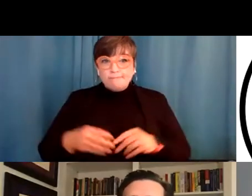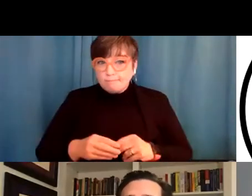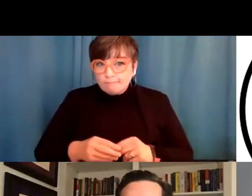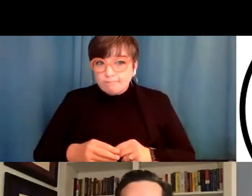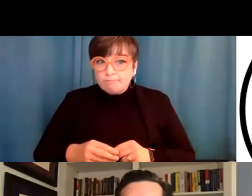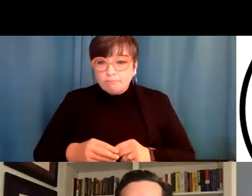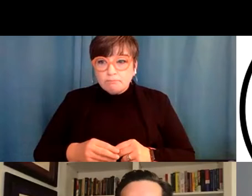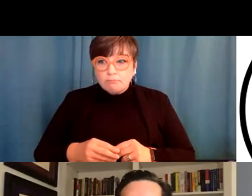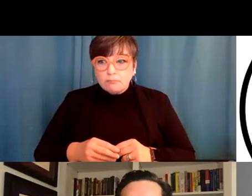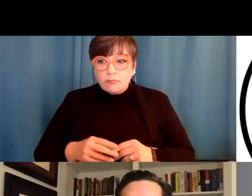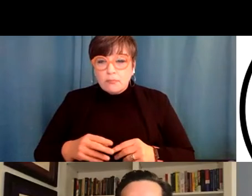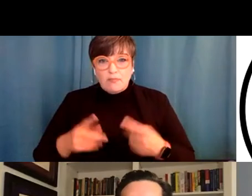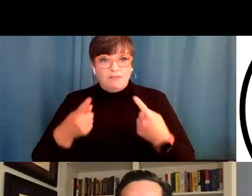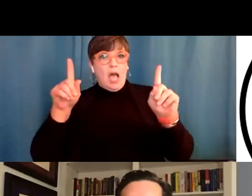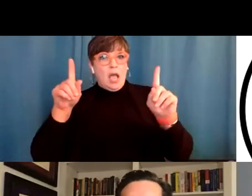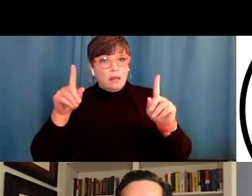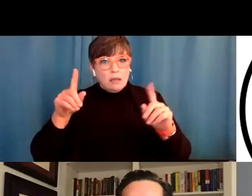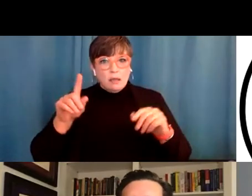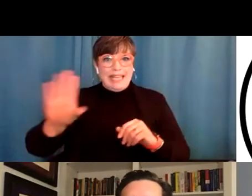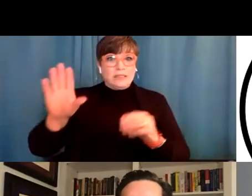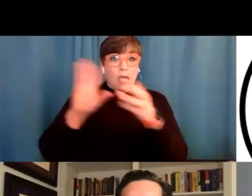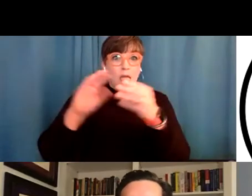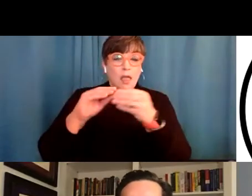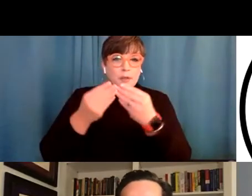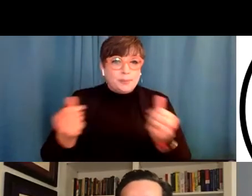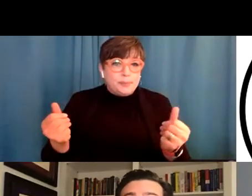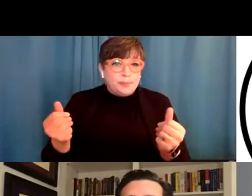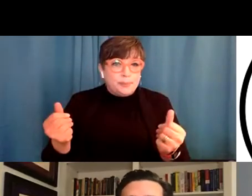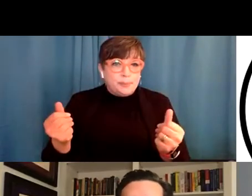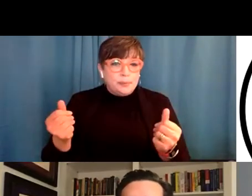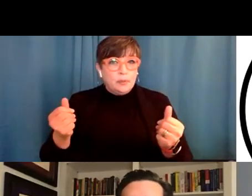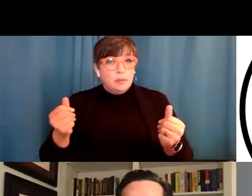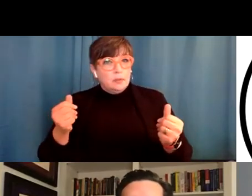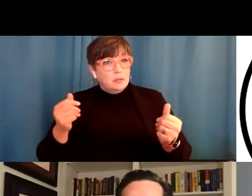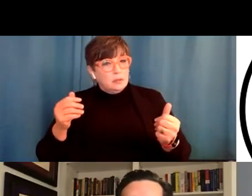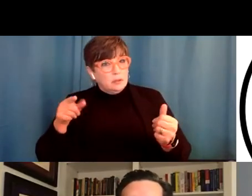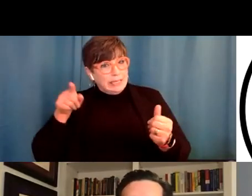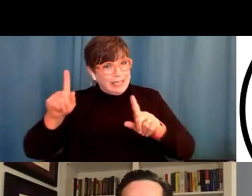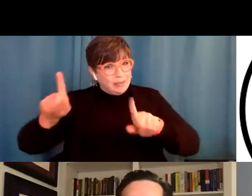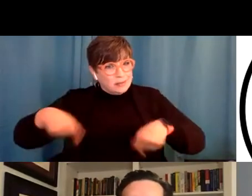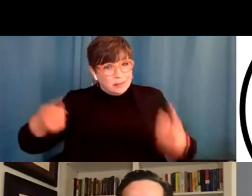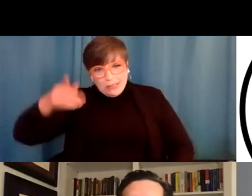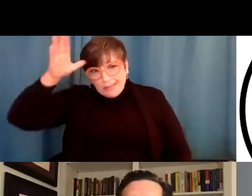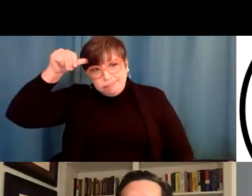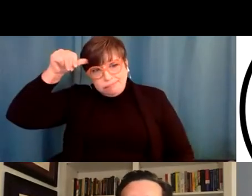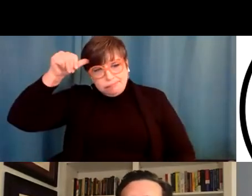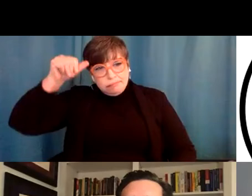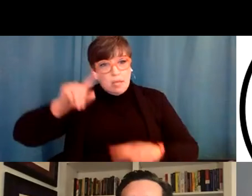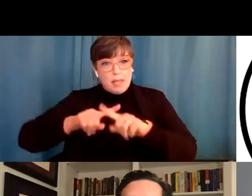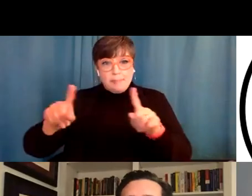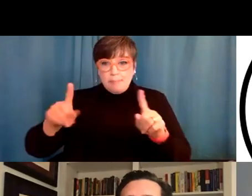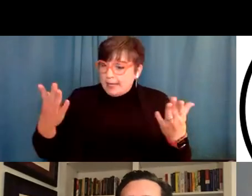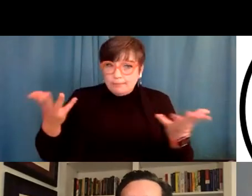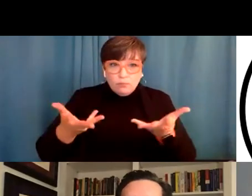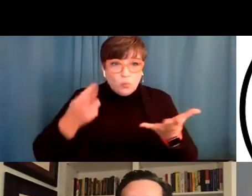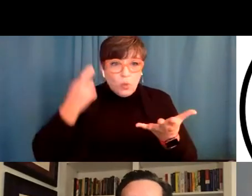faded away somewhat, in part because he was unwilling to double down on what happened, and he was giving